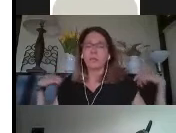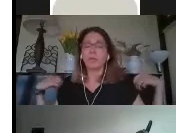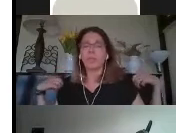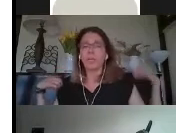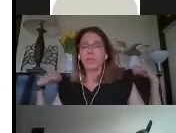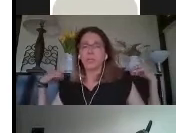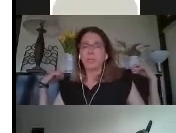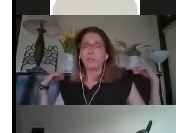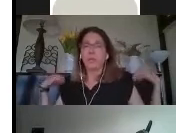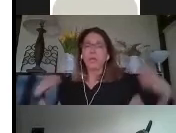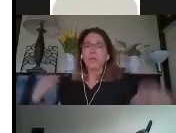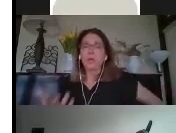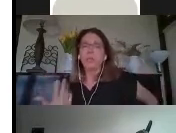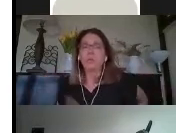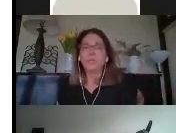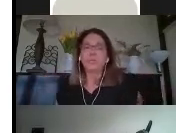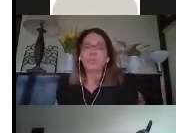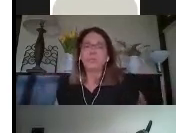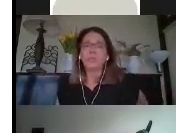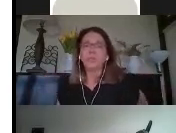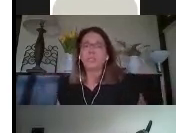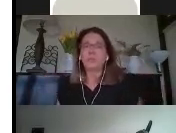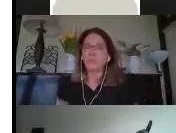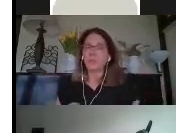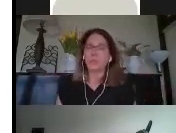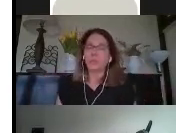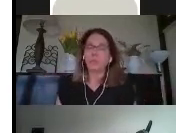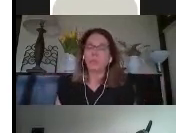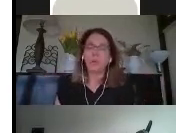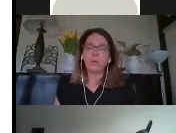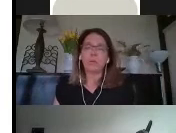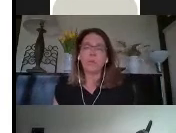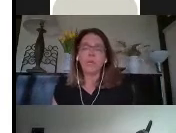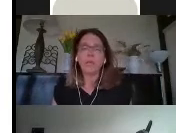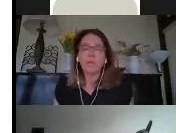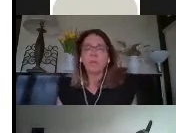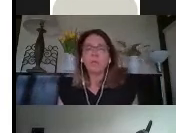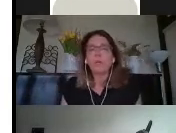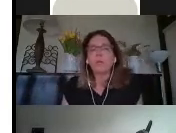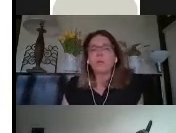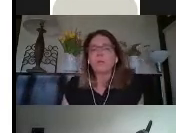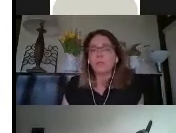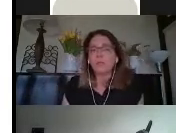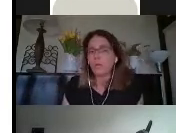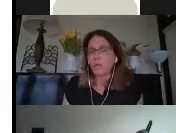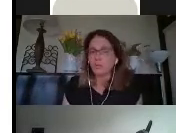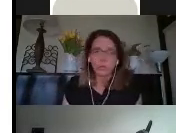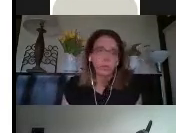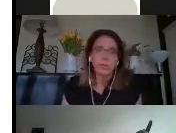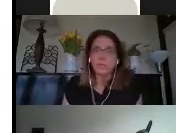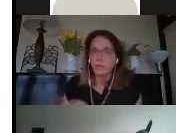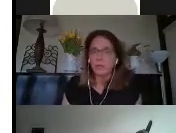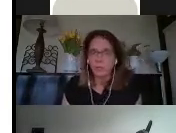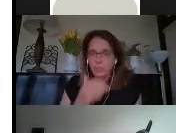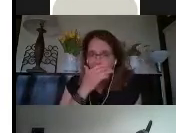as the parking lane. So you can see it, for example, there, the Penn Avenue cycle track, there's curb